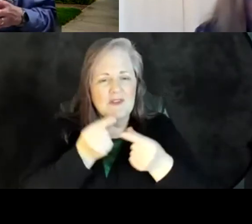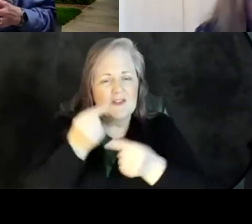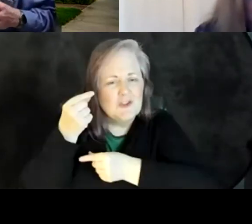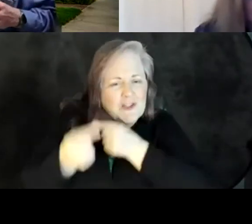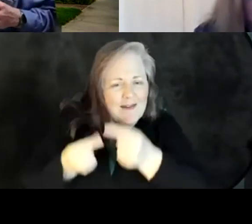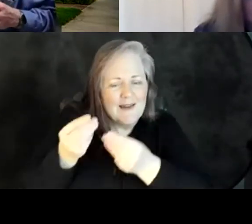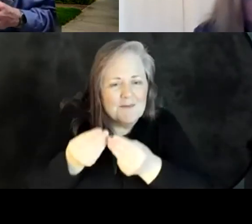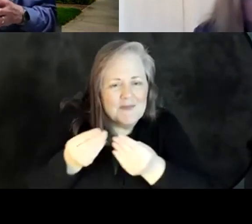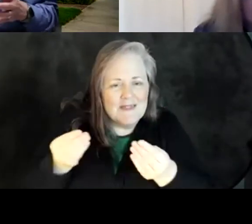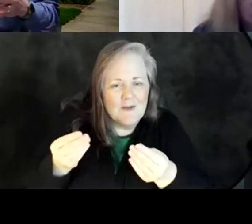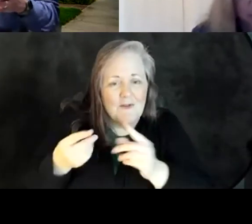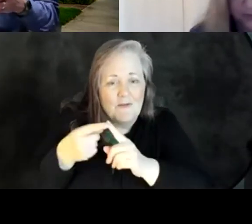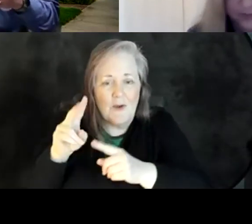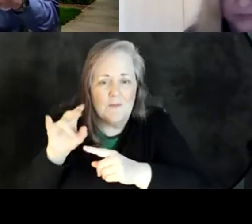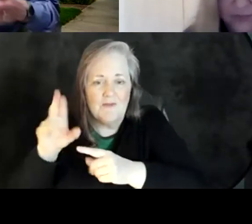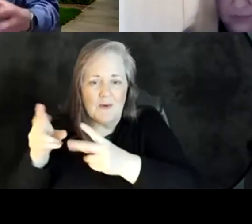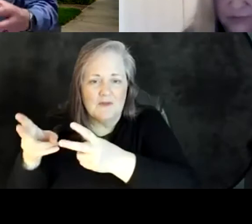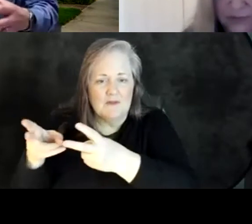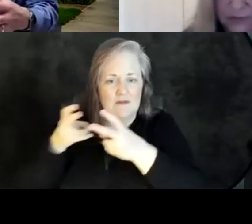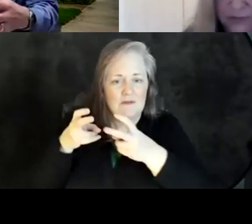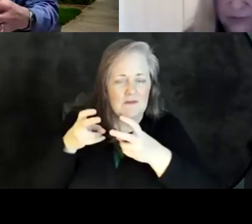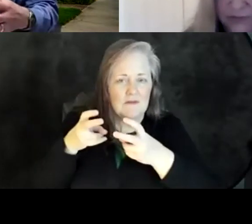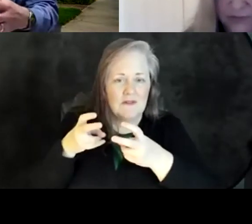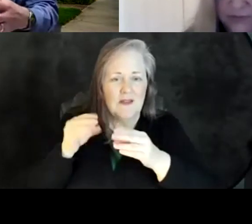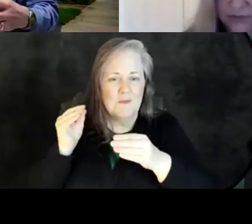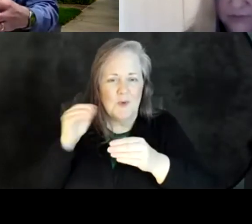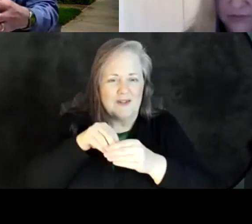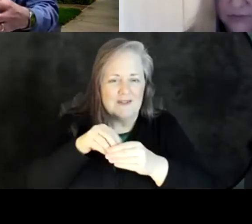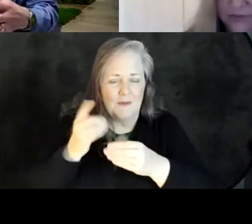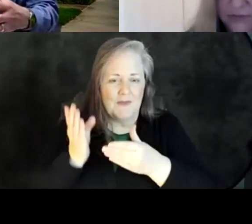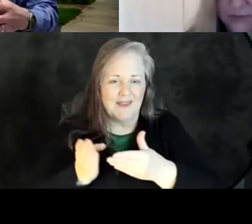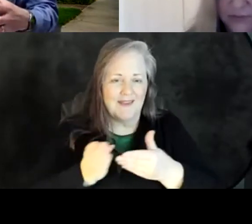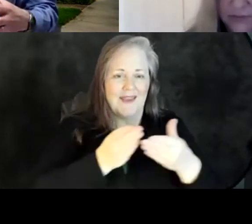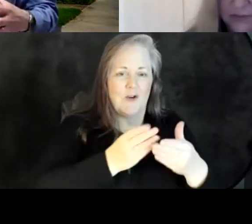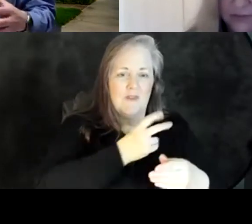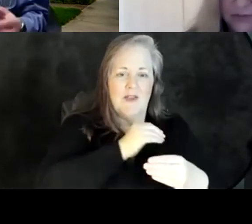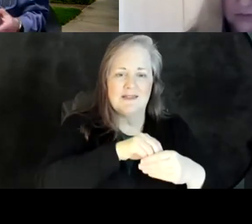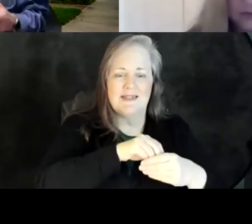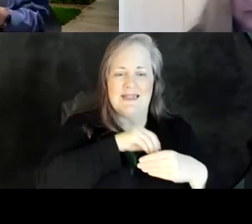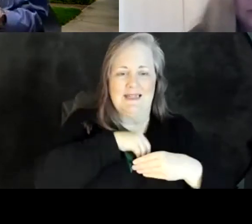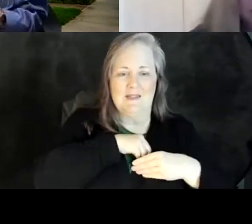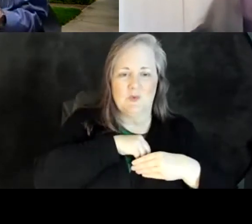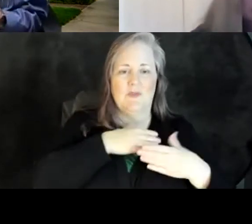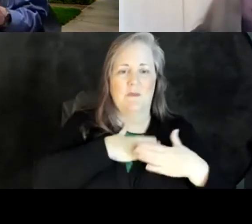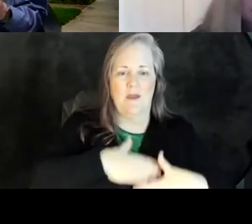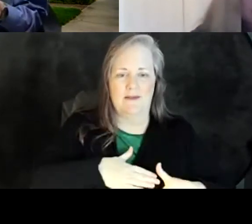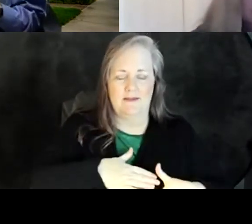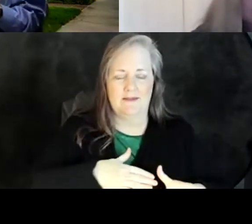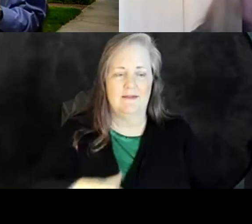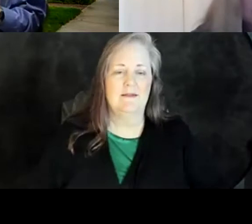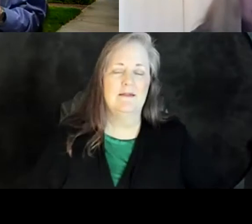the virus in something that can carry the vaccine into the body. So with